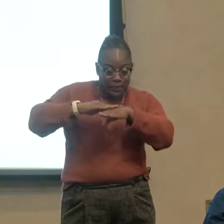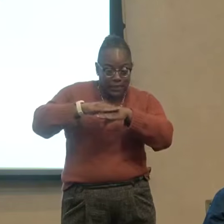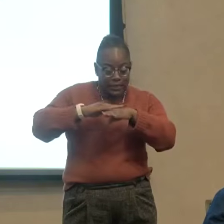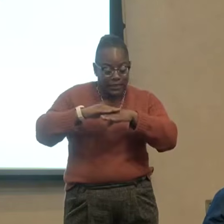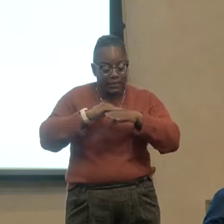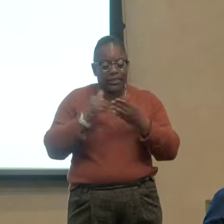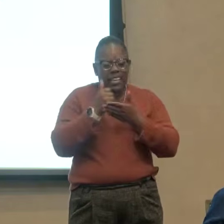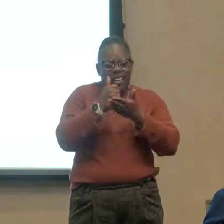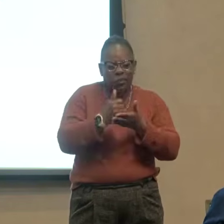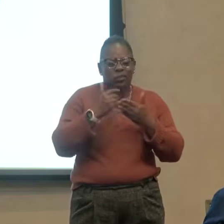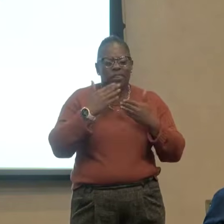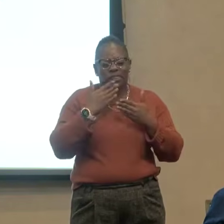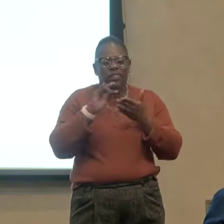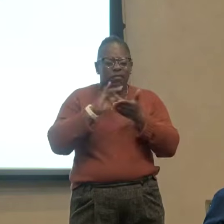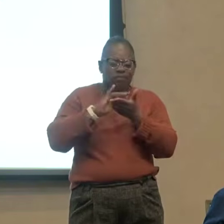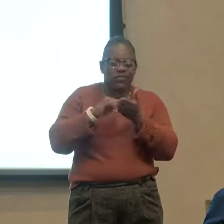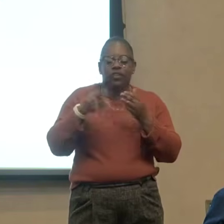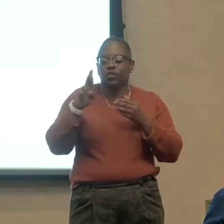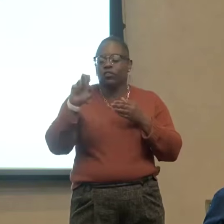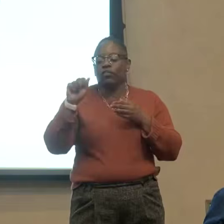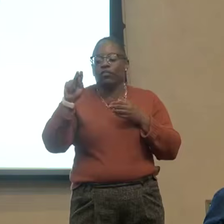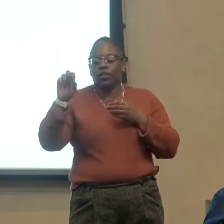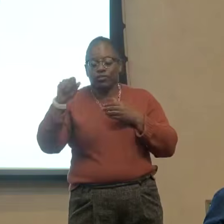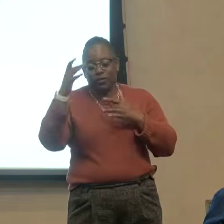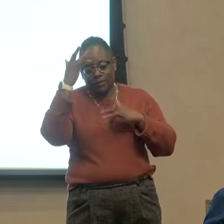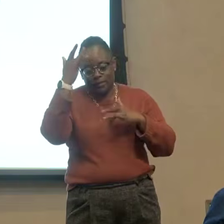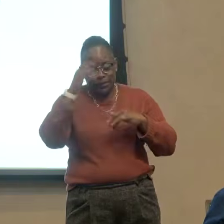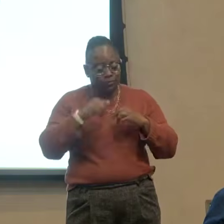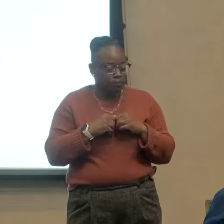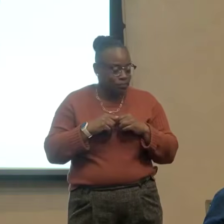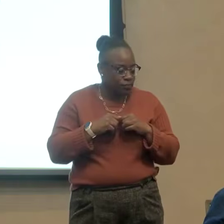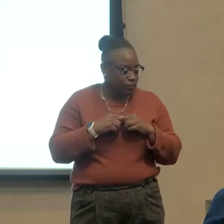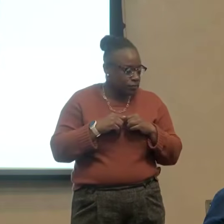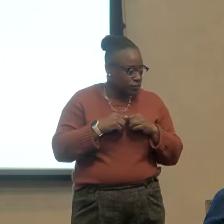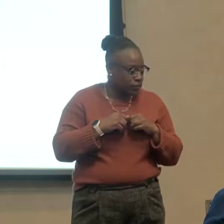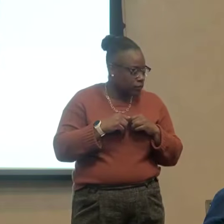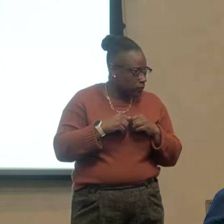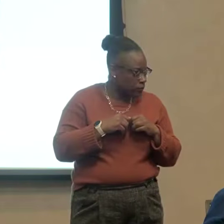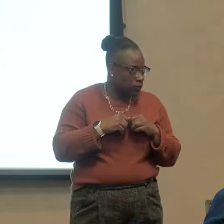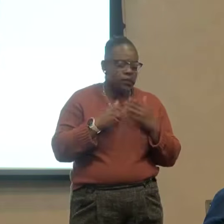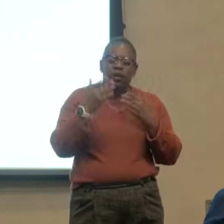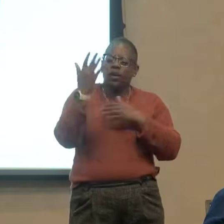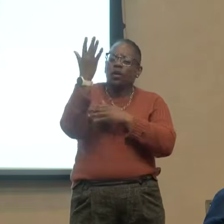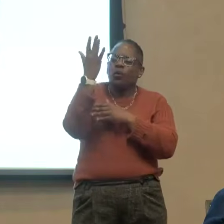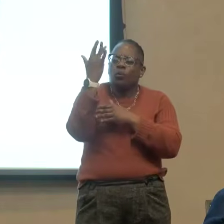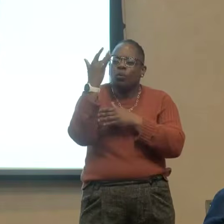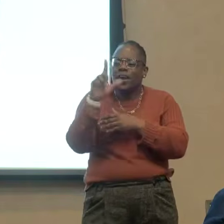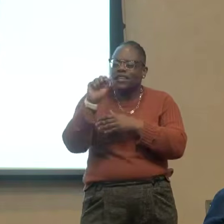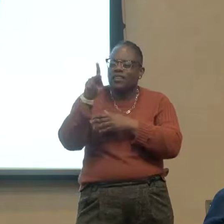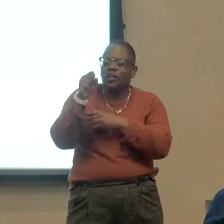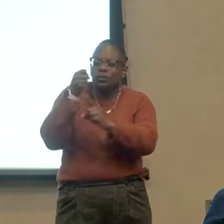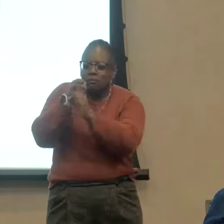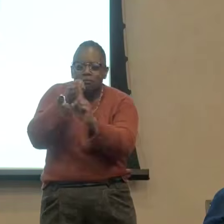And so those are the drugs that are used for Raynaud's. Why does lupus affect African Americans more than